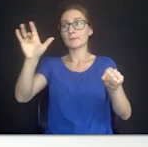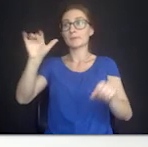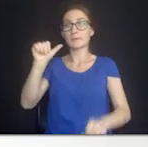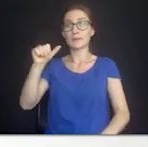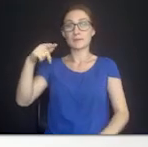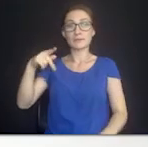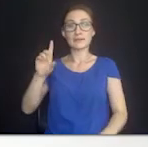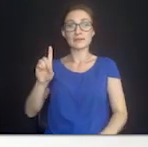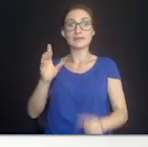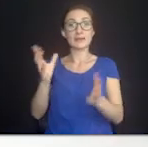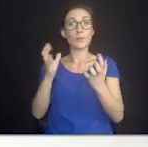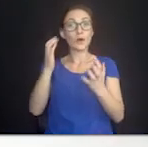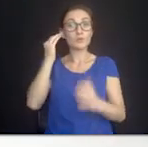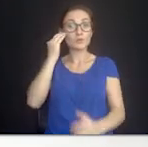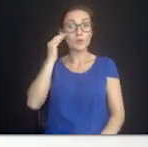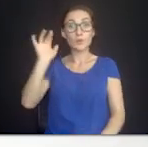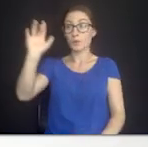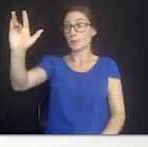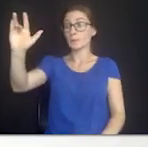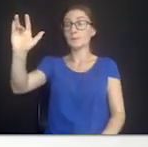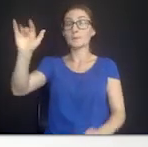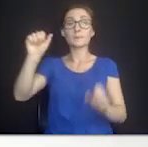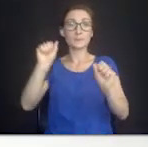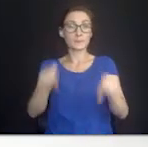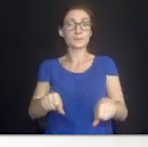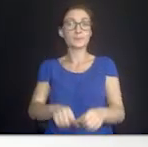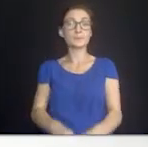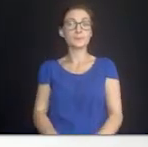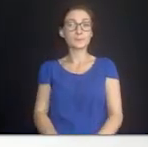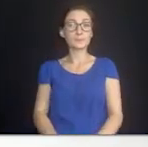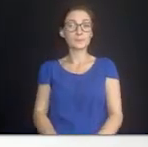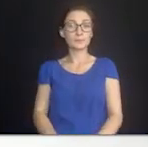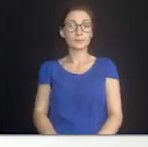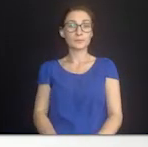can click on that APD Wants to Know link,